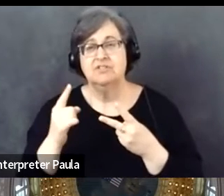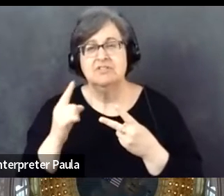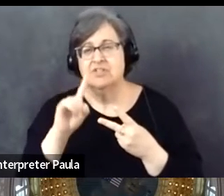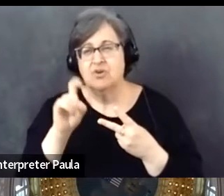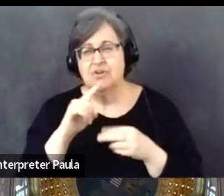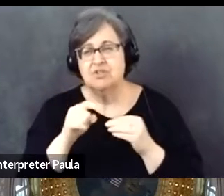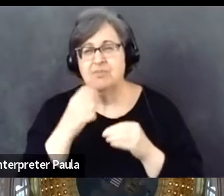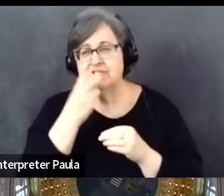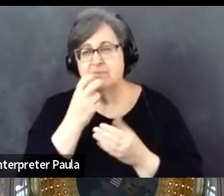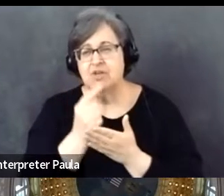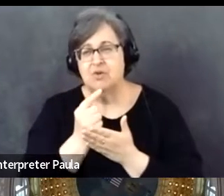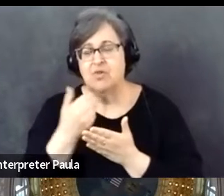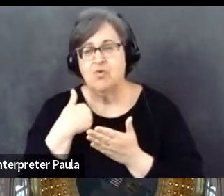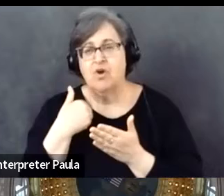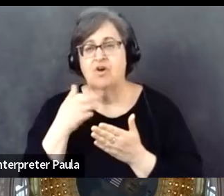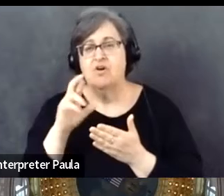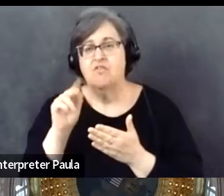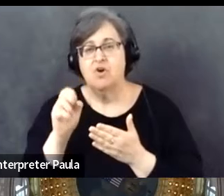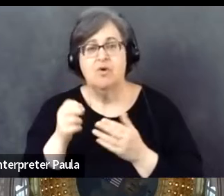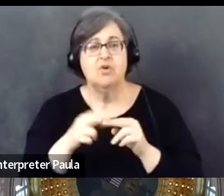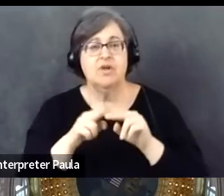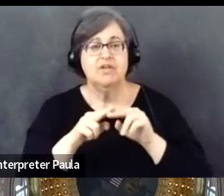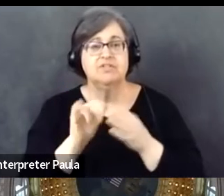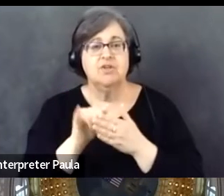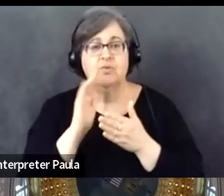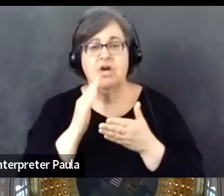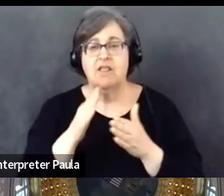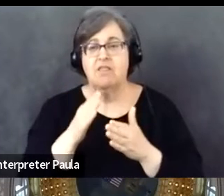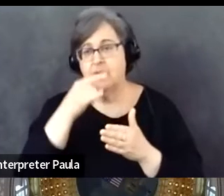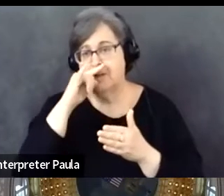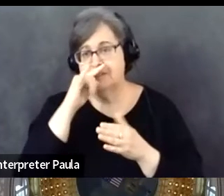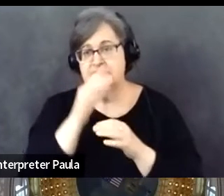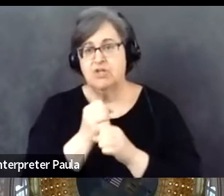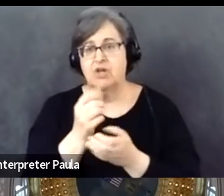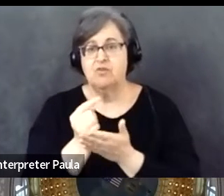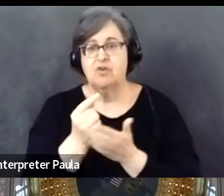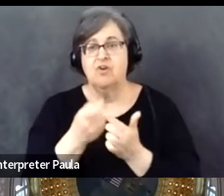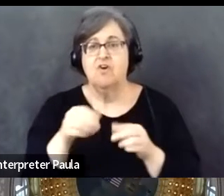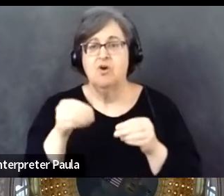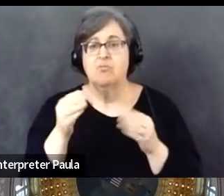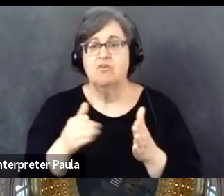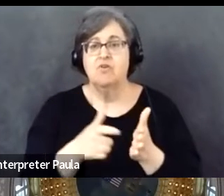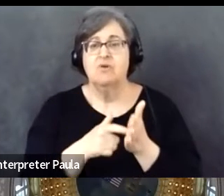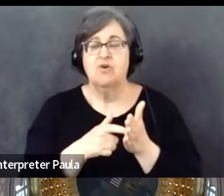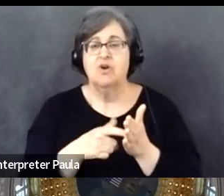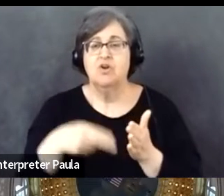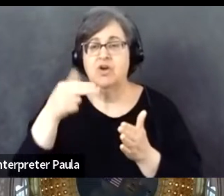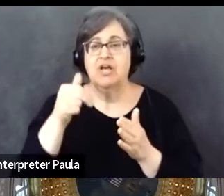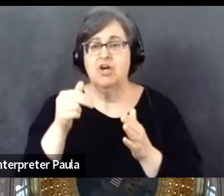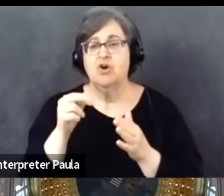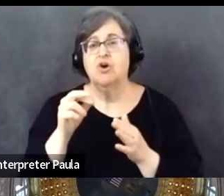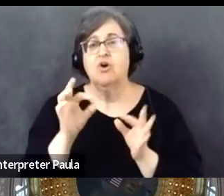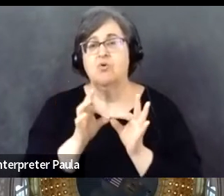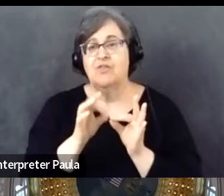therapy, and it said there are rate increases in there that would allow kids to get therapy from providers that require higher rates. So it sounds like